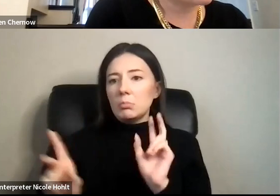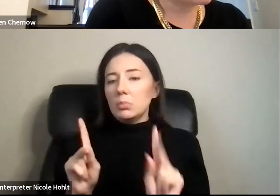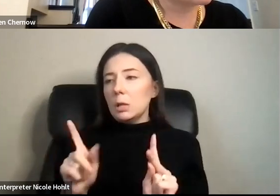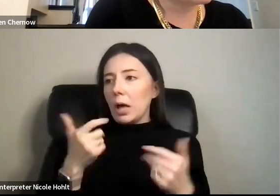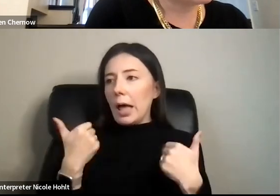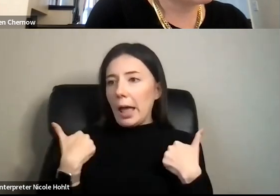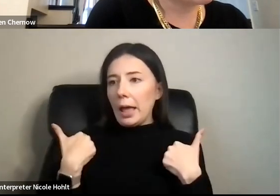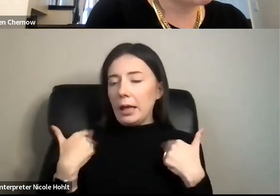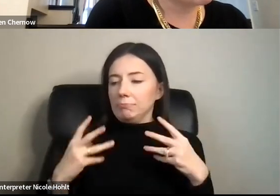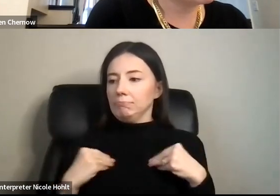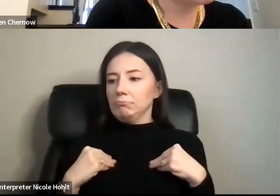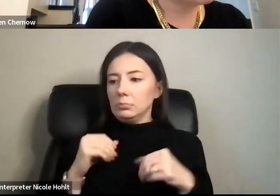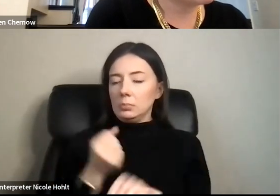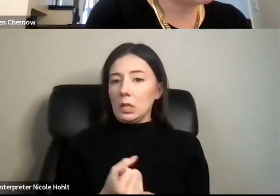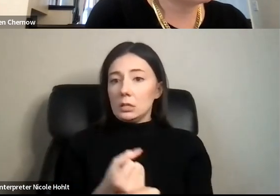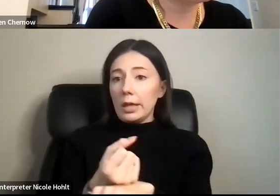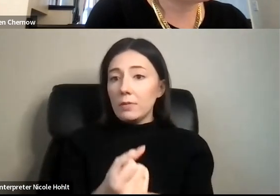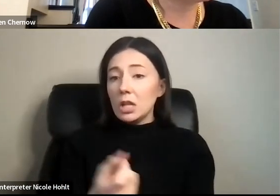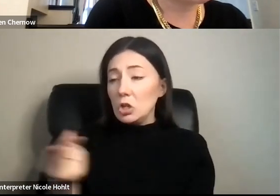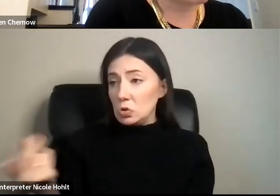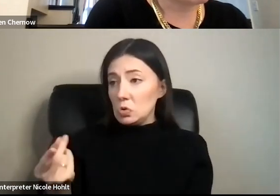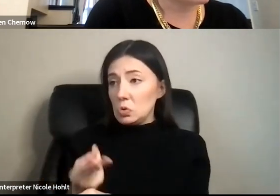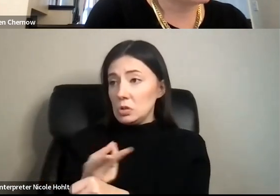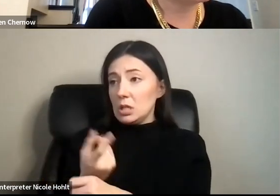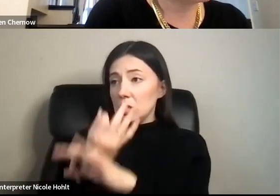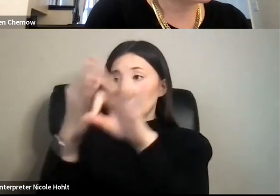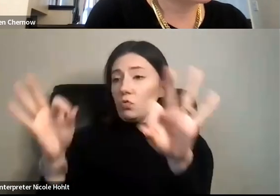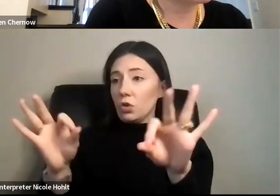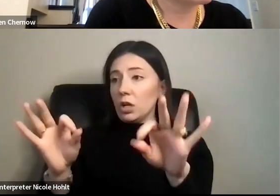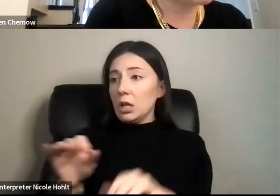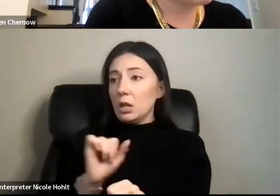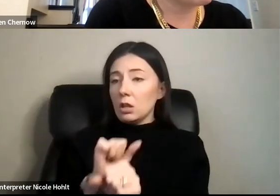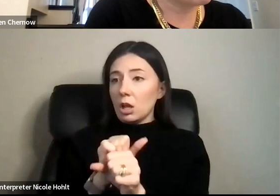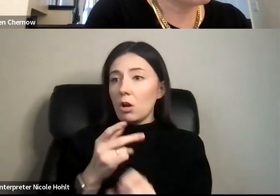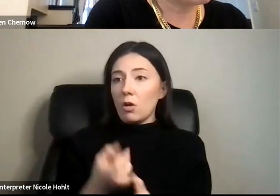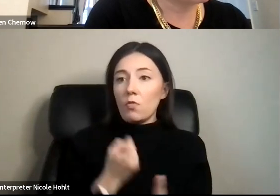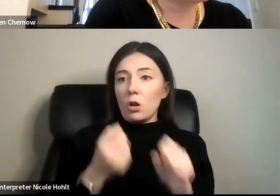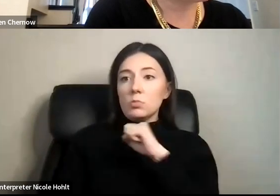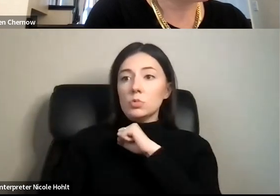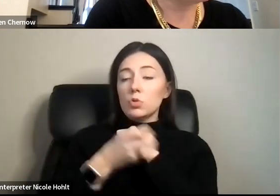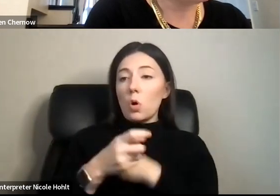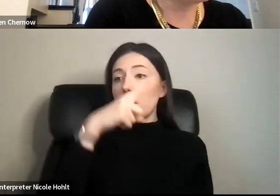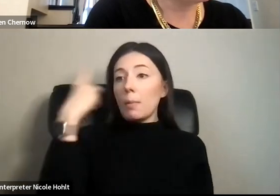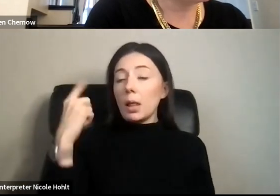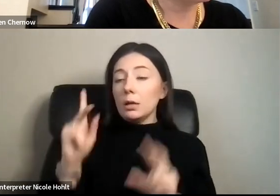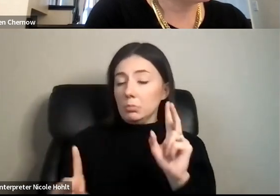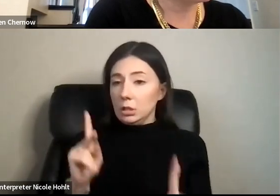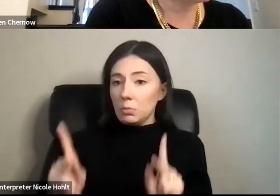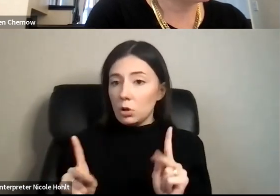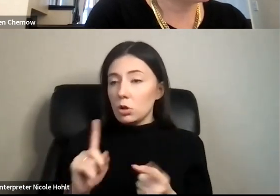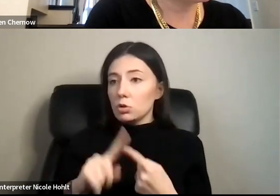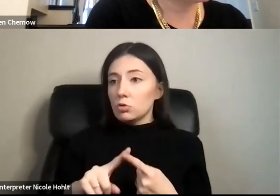slaves. And so they used this free labor from stolen Black folks to